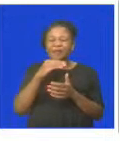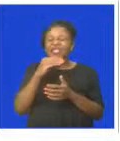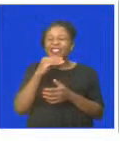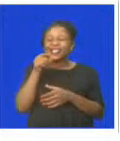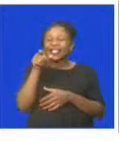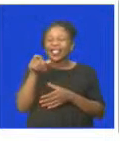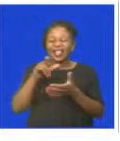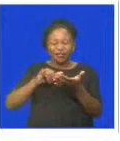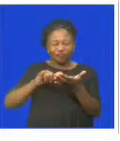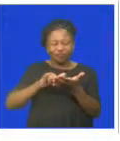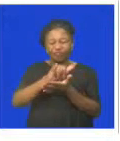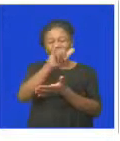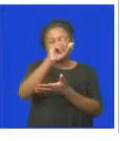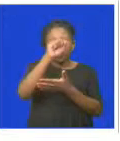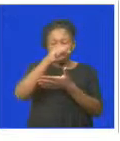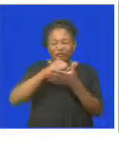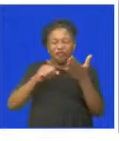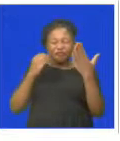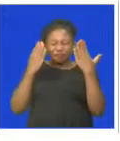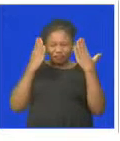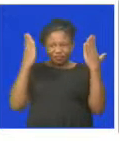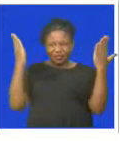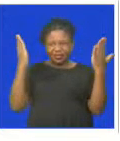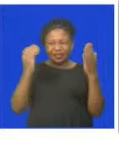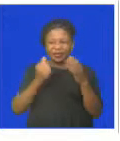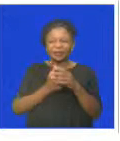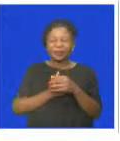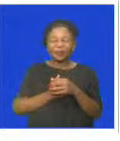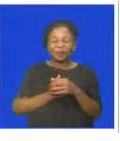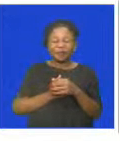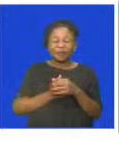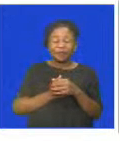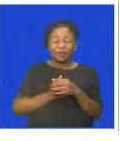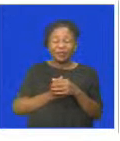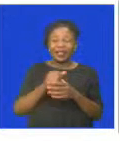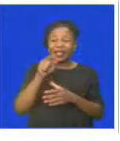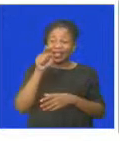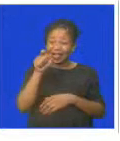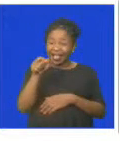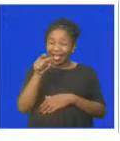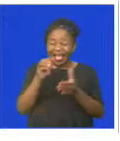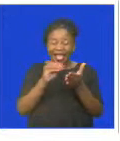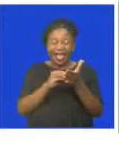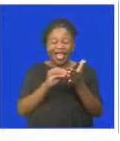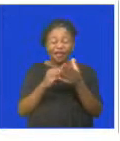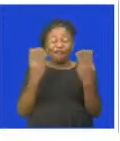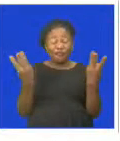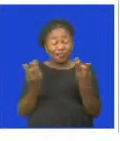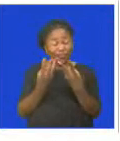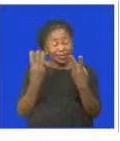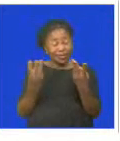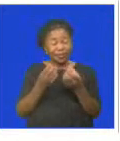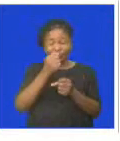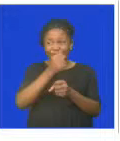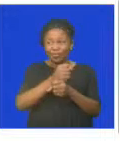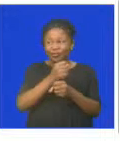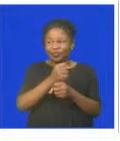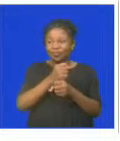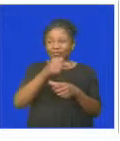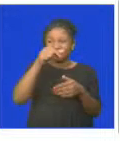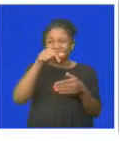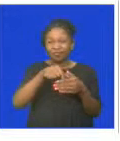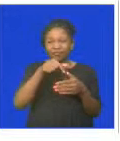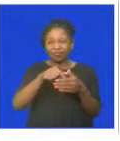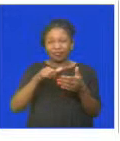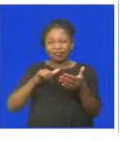Swaziland. There are people who work in an airplane. A person